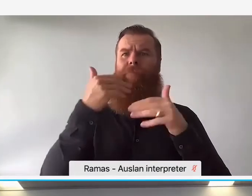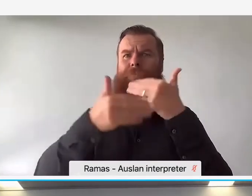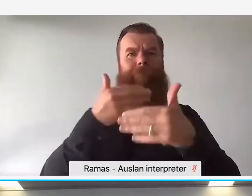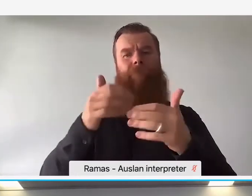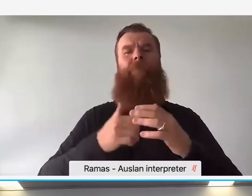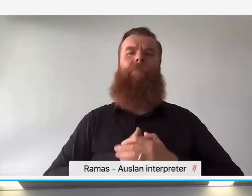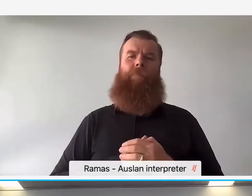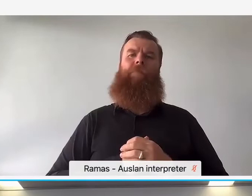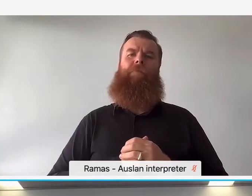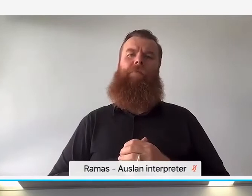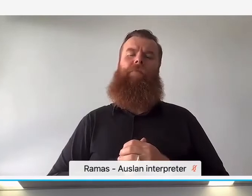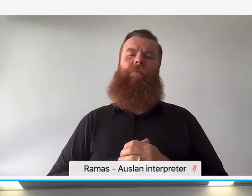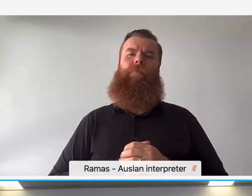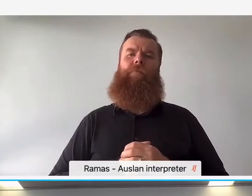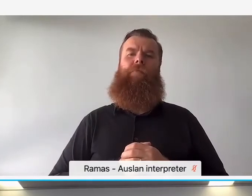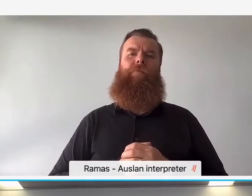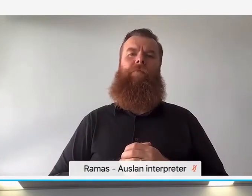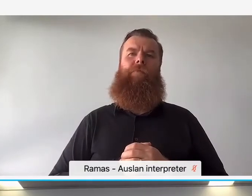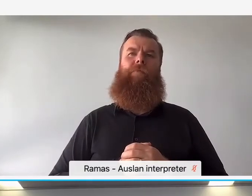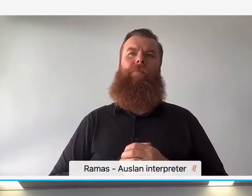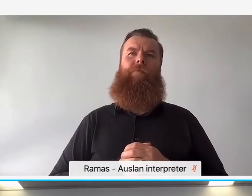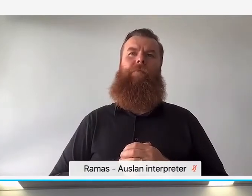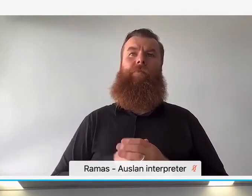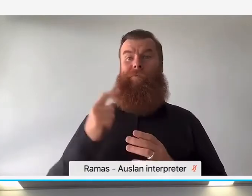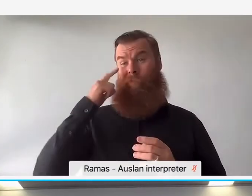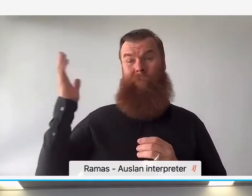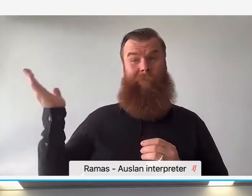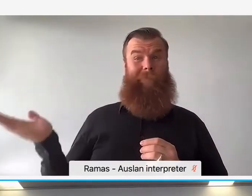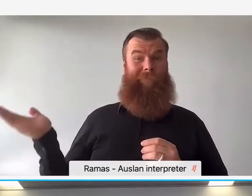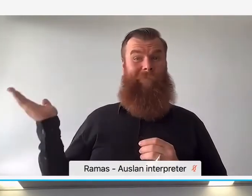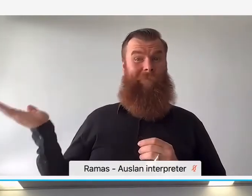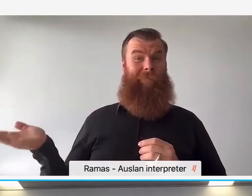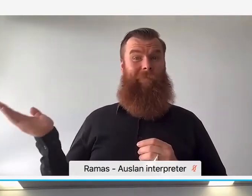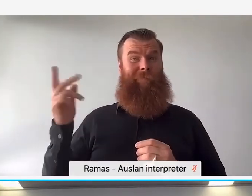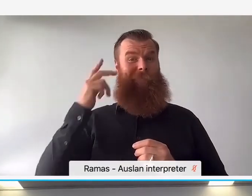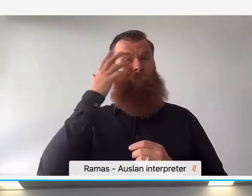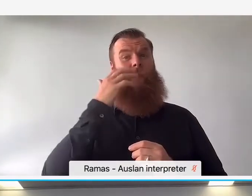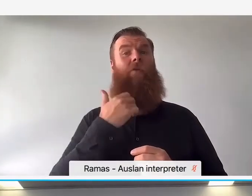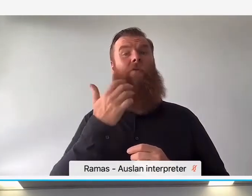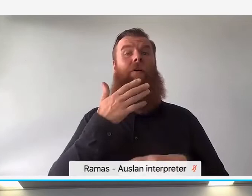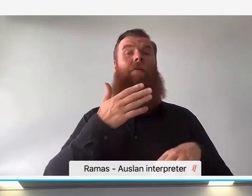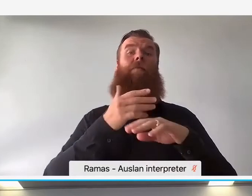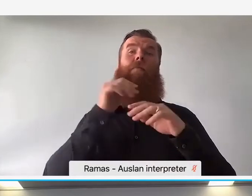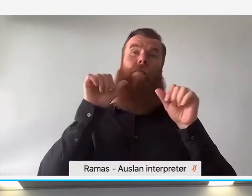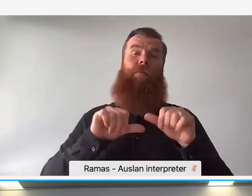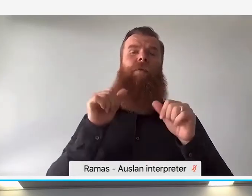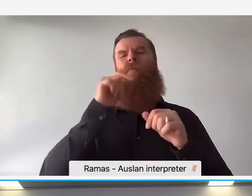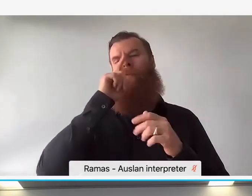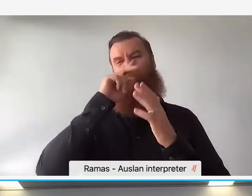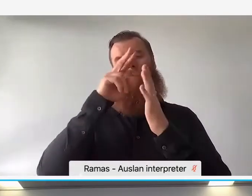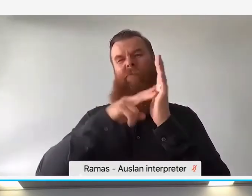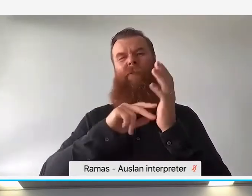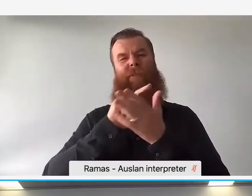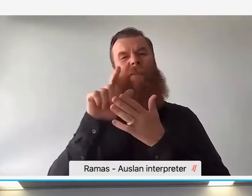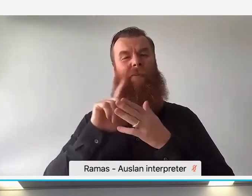Now, this slide looks super busy, but I'm not going to cover it all. You can read it at your leisure. I'll cover a couple of key points